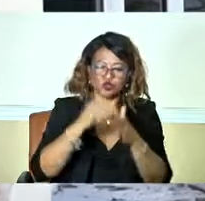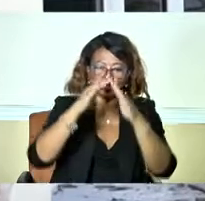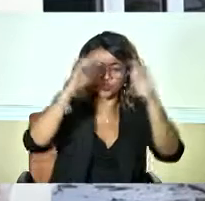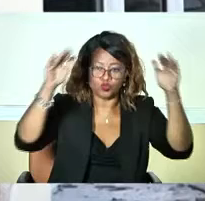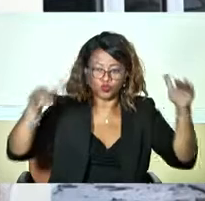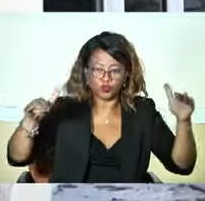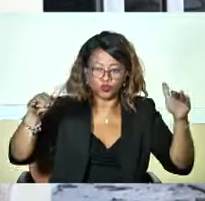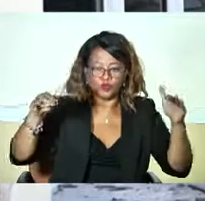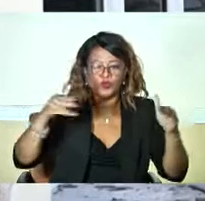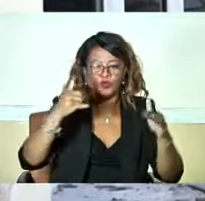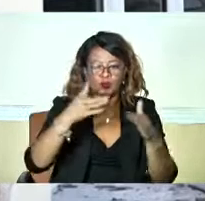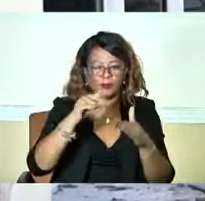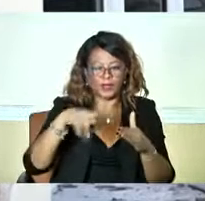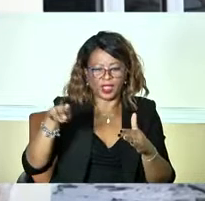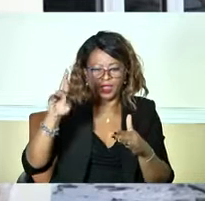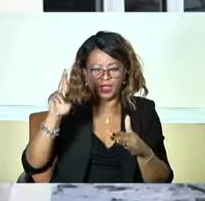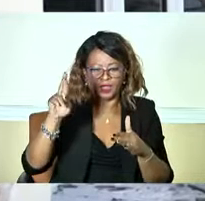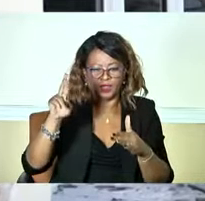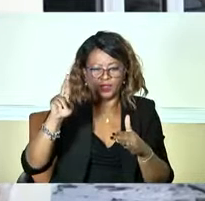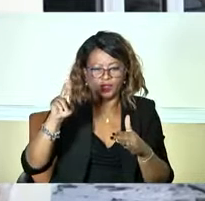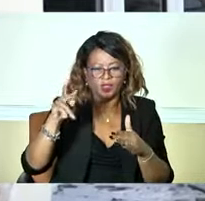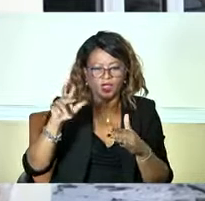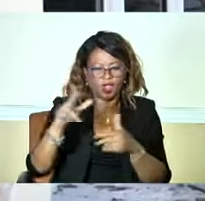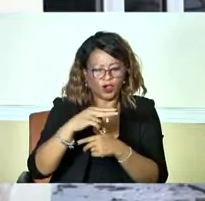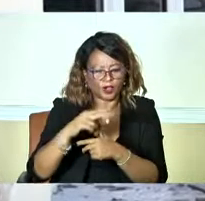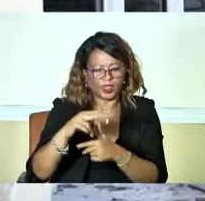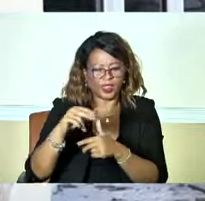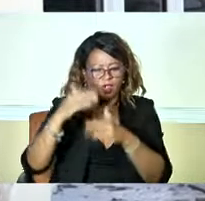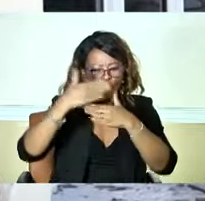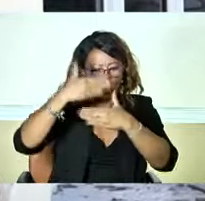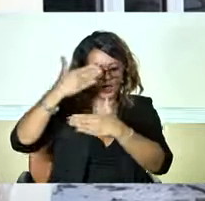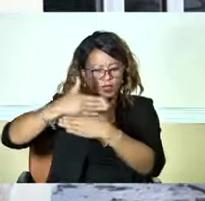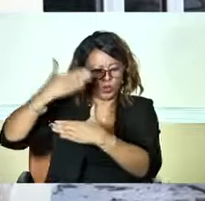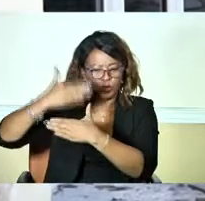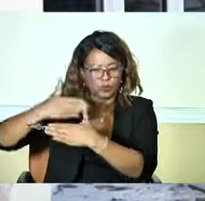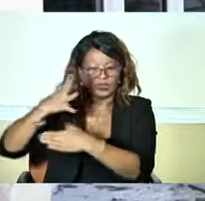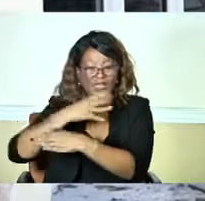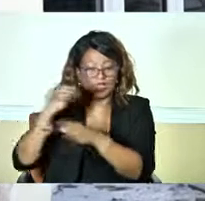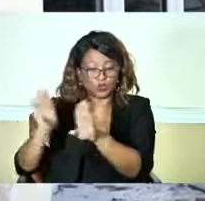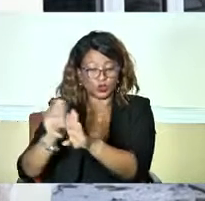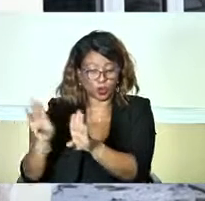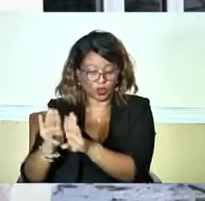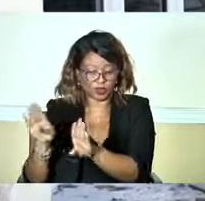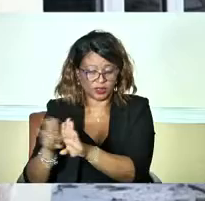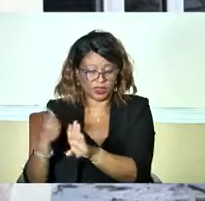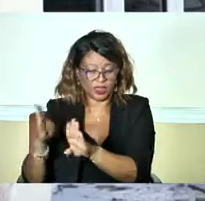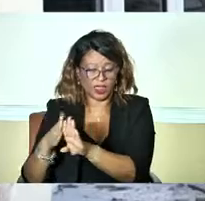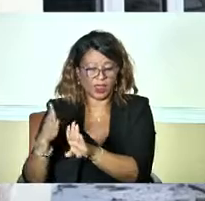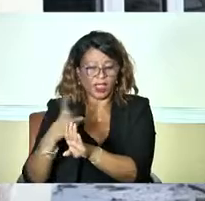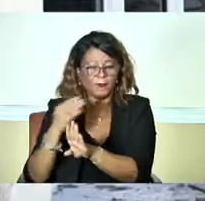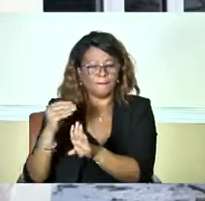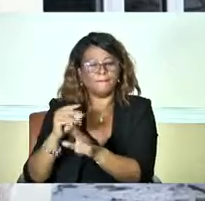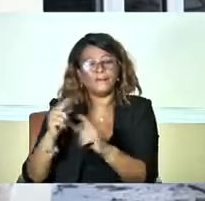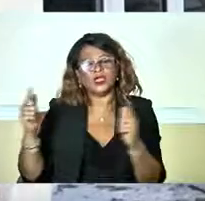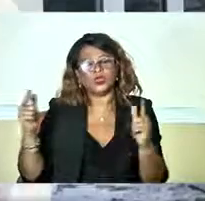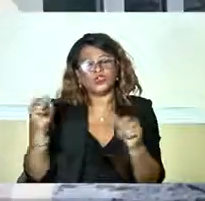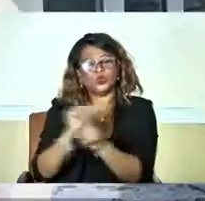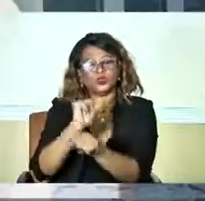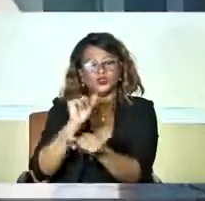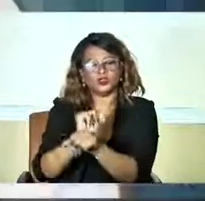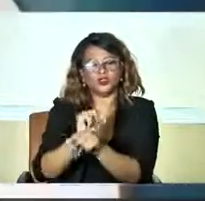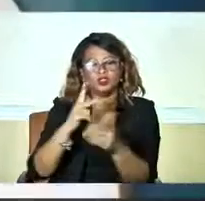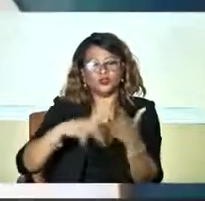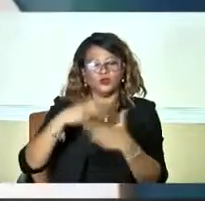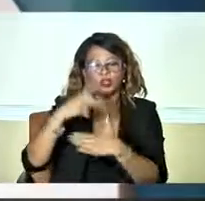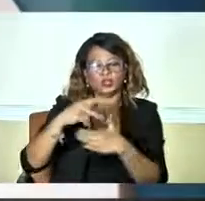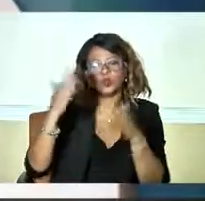repair, installing of hurricane impact windows and doors, and other major works. The project